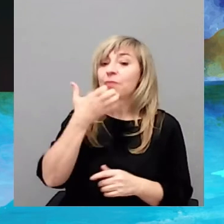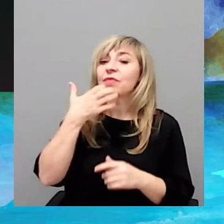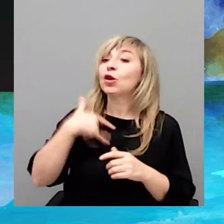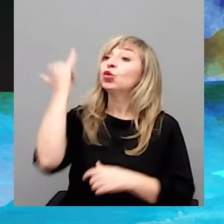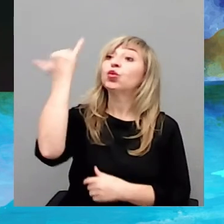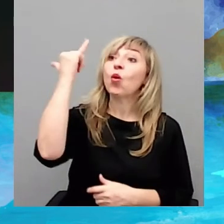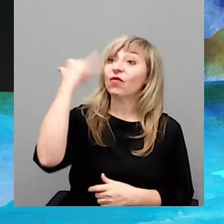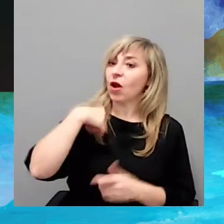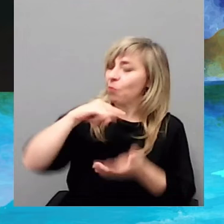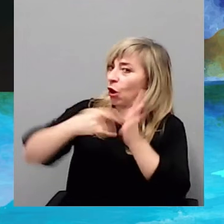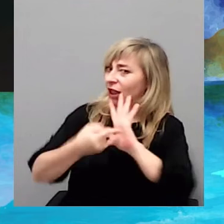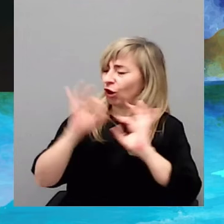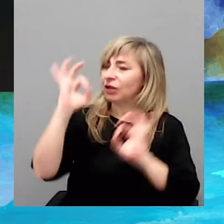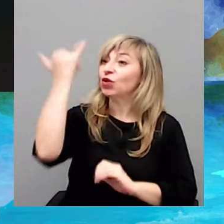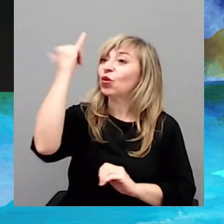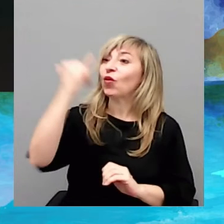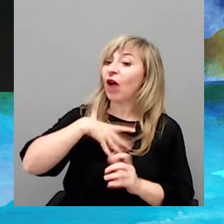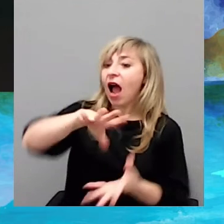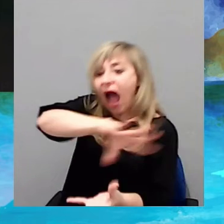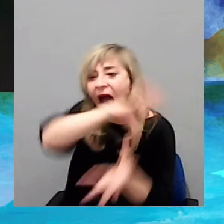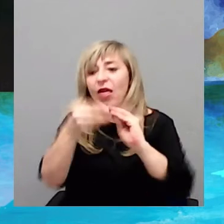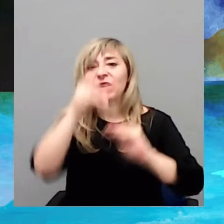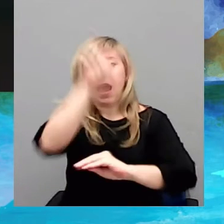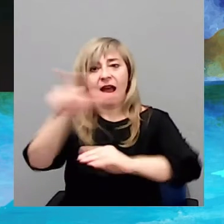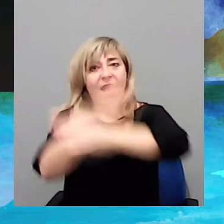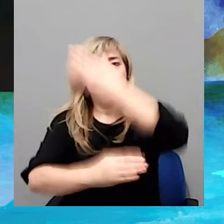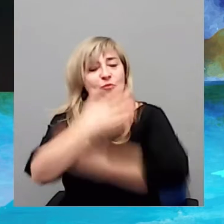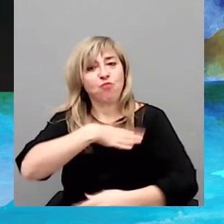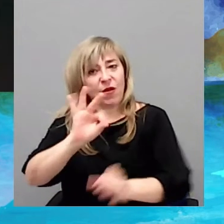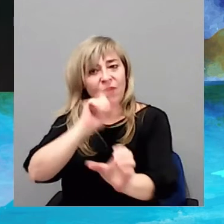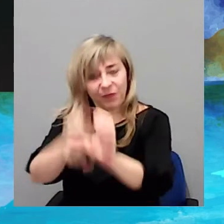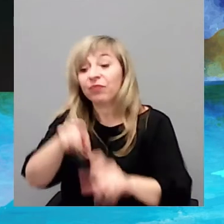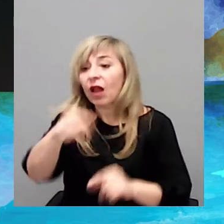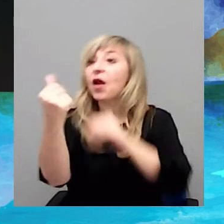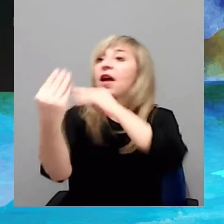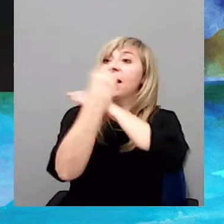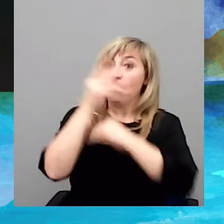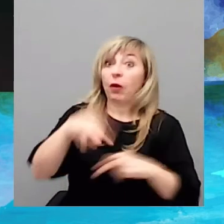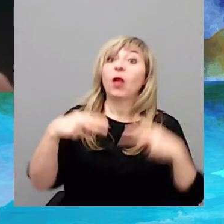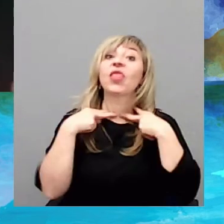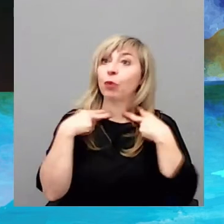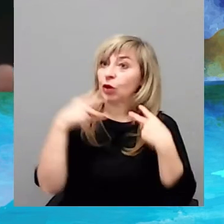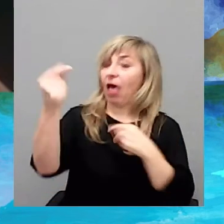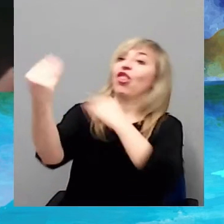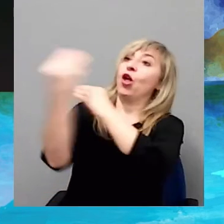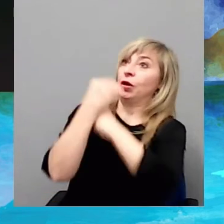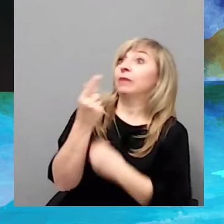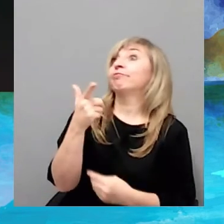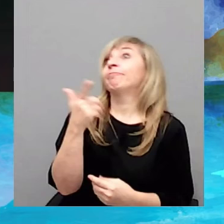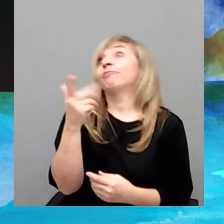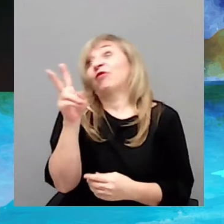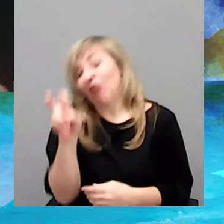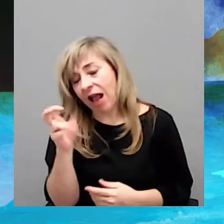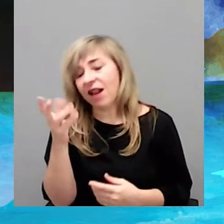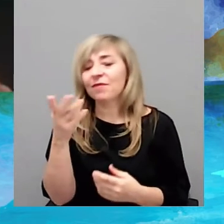discapacidad, which is to y adapt también, de nuevo, surfing for hemos people with conseguido apoyo disabilities. de la Diputación. We've been Pero able en to efecto, receive sí, the es un help trabajo of muy